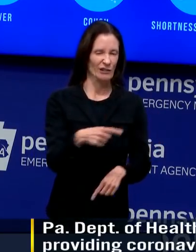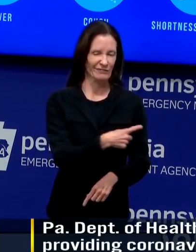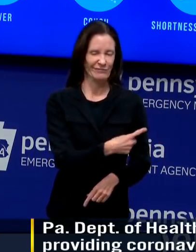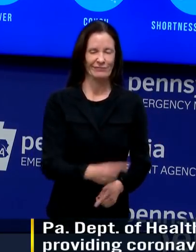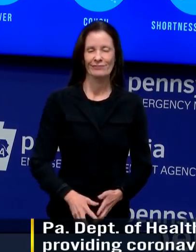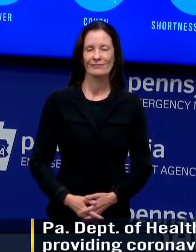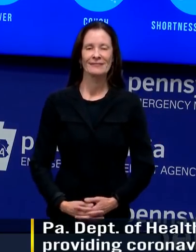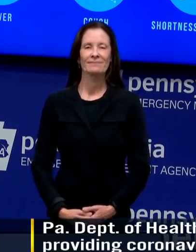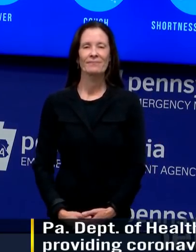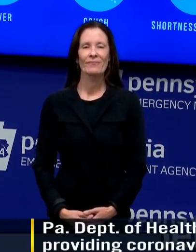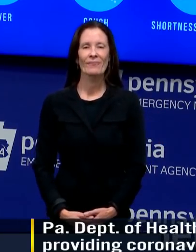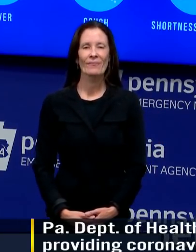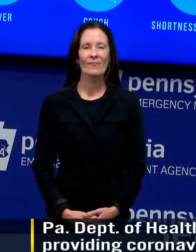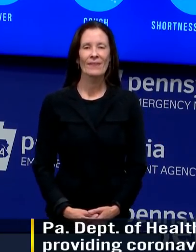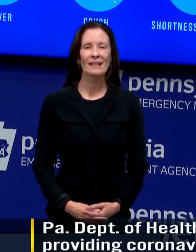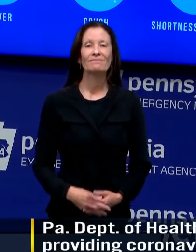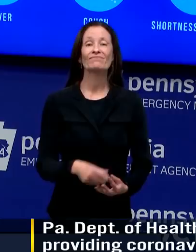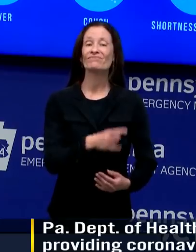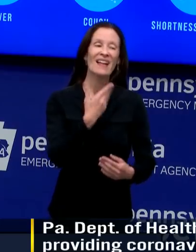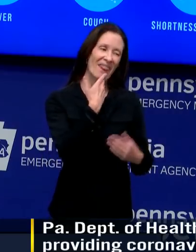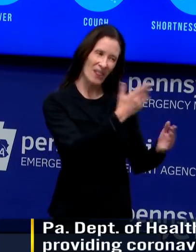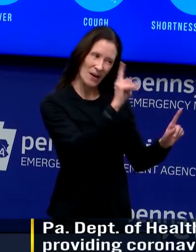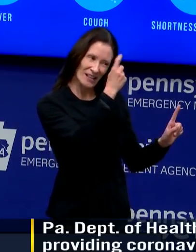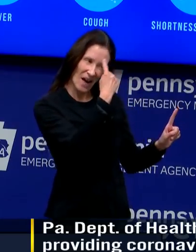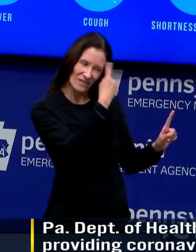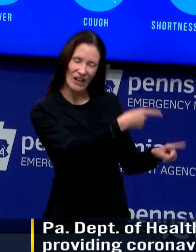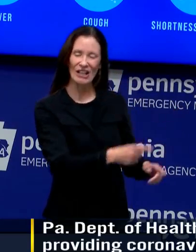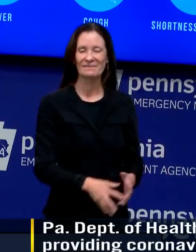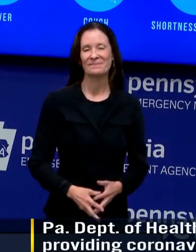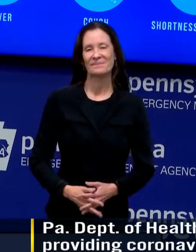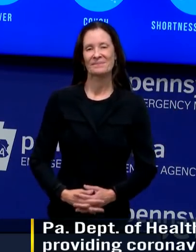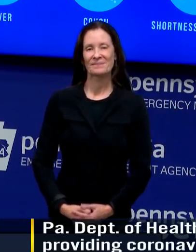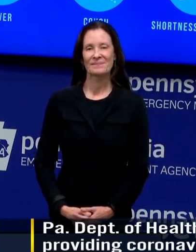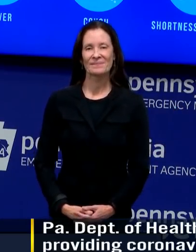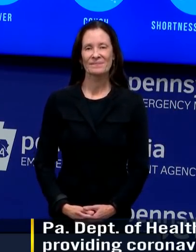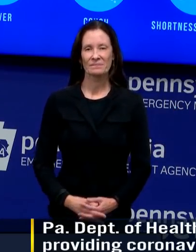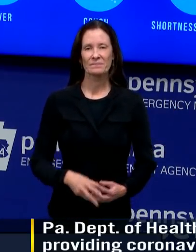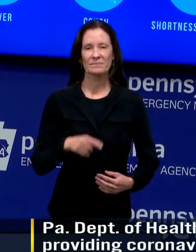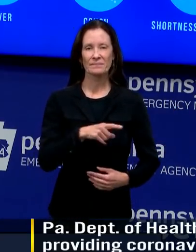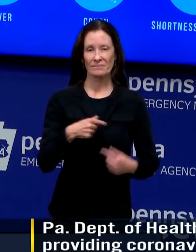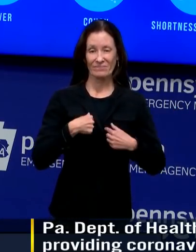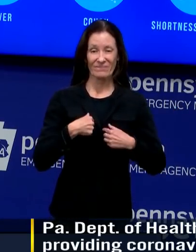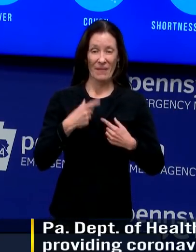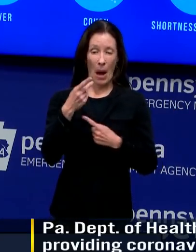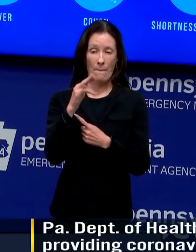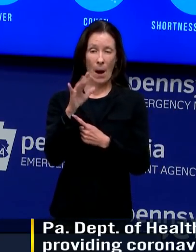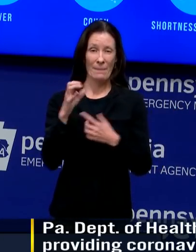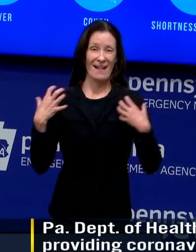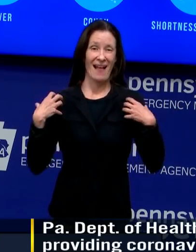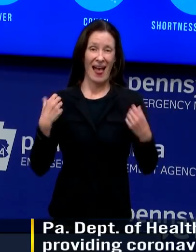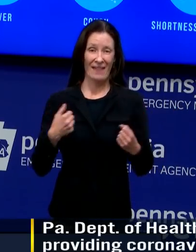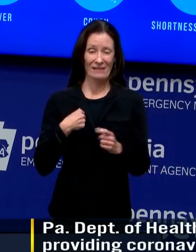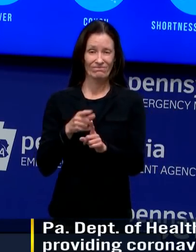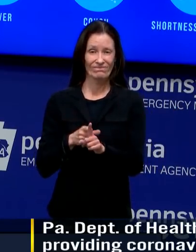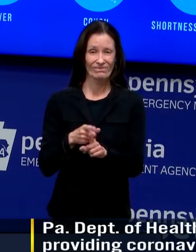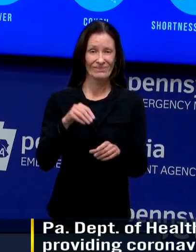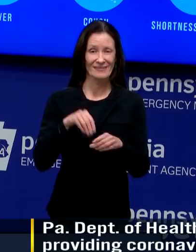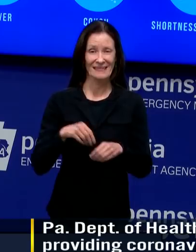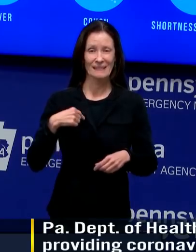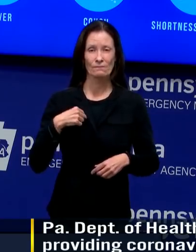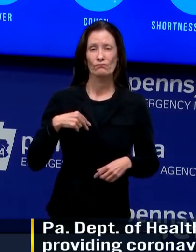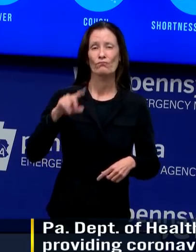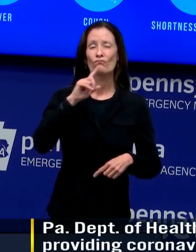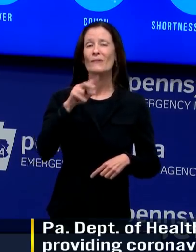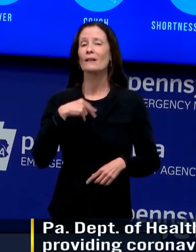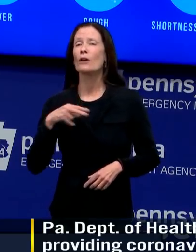Thank you, Governor. From a public health perspective, we're really looking at areas that have not had widespread community transmission, that there might have